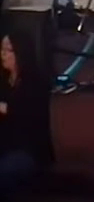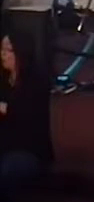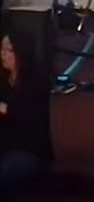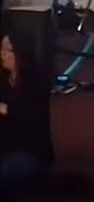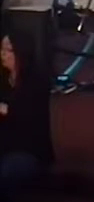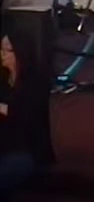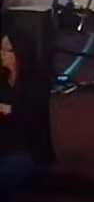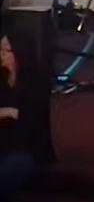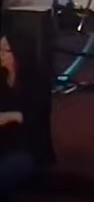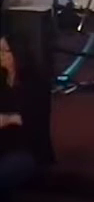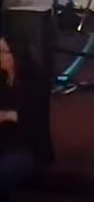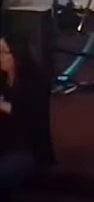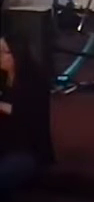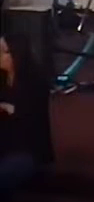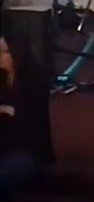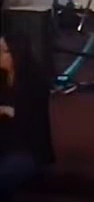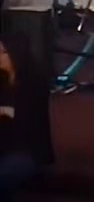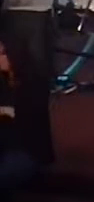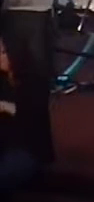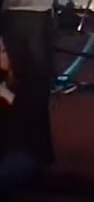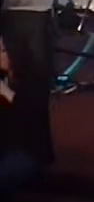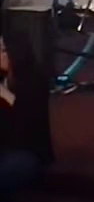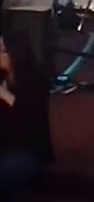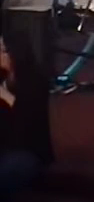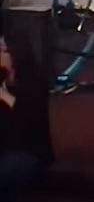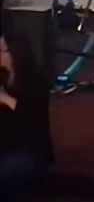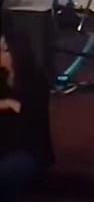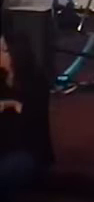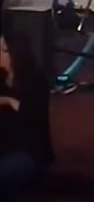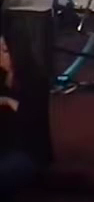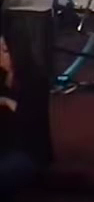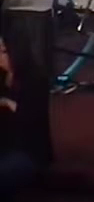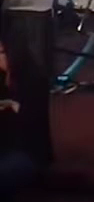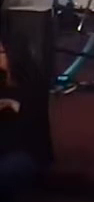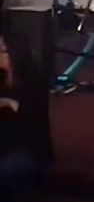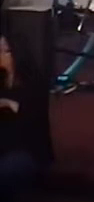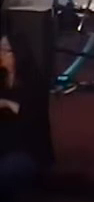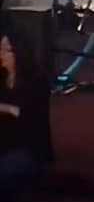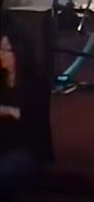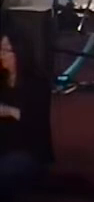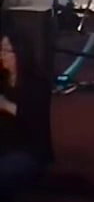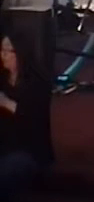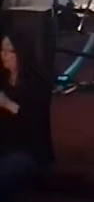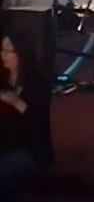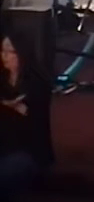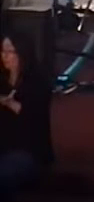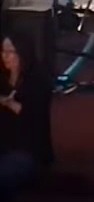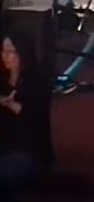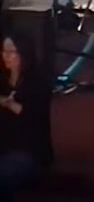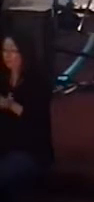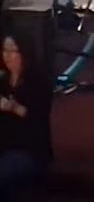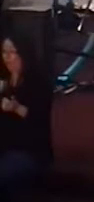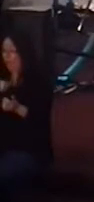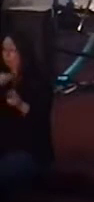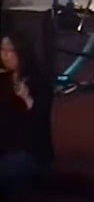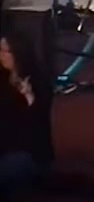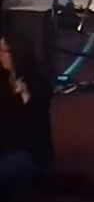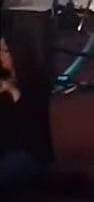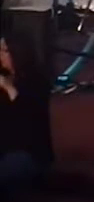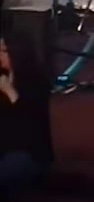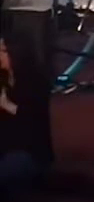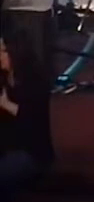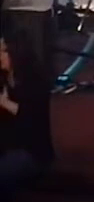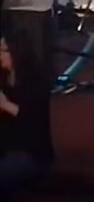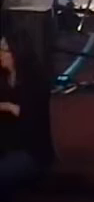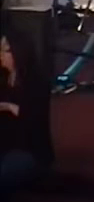do what God has called you to do. Be devoted to being a doer. If everybody in this room that I'm looking at right now is doing their